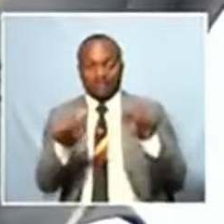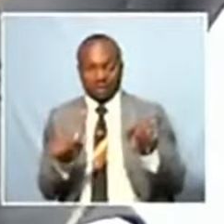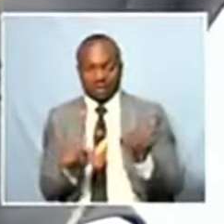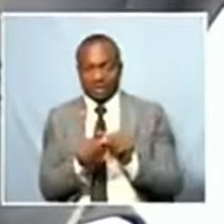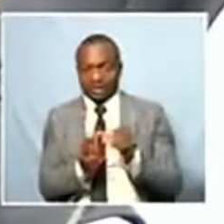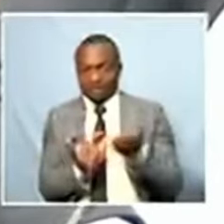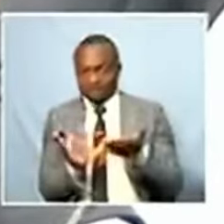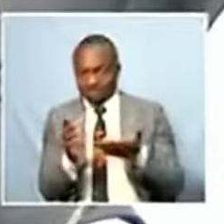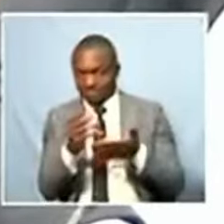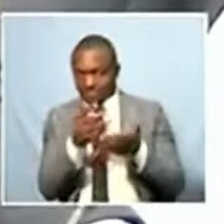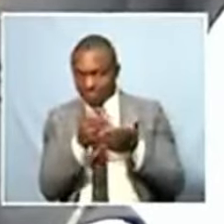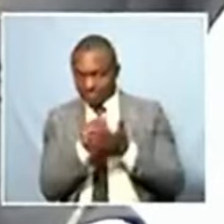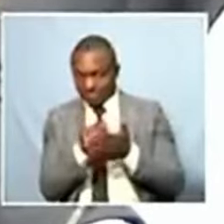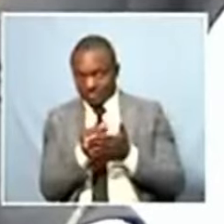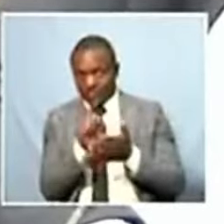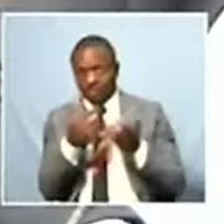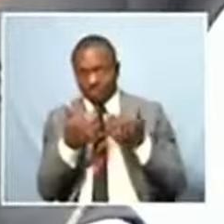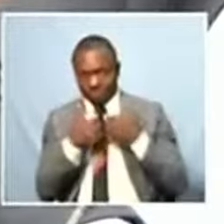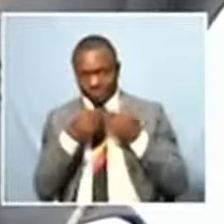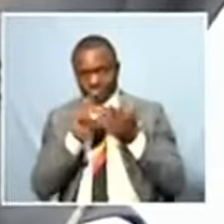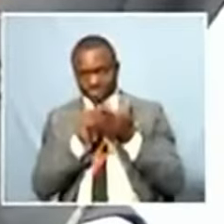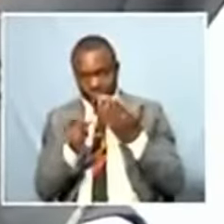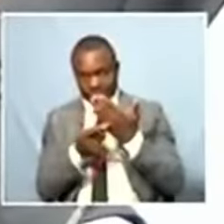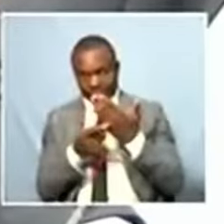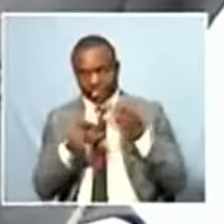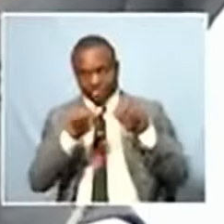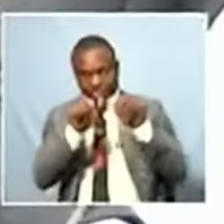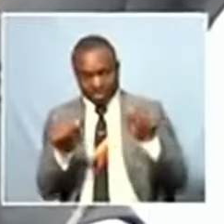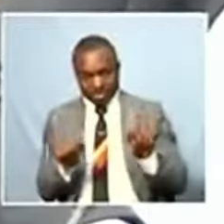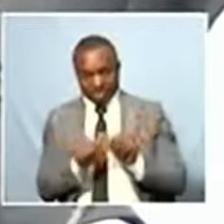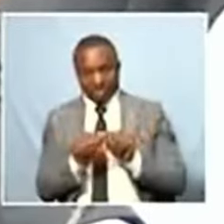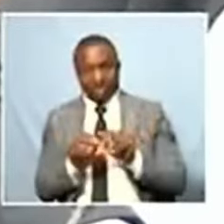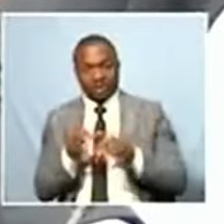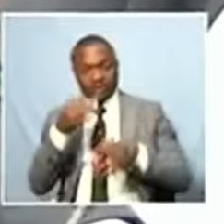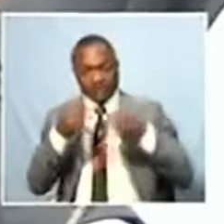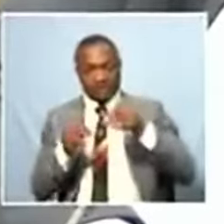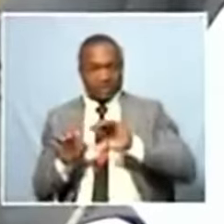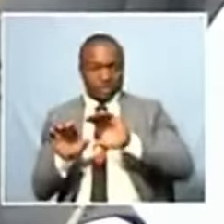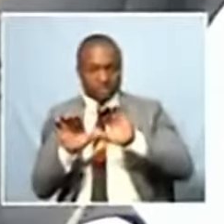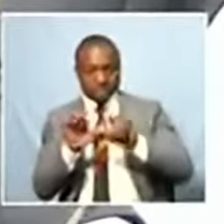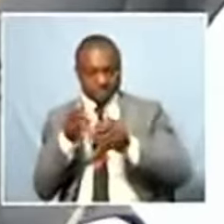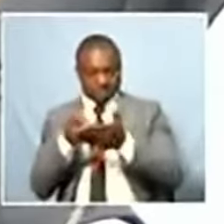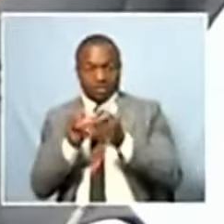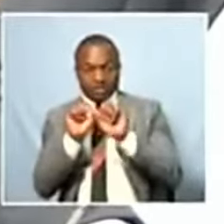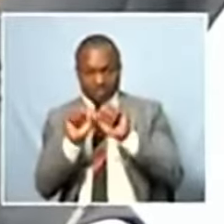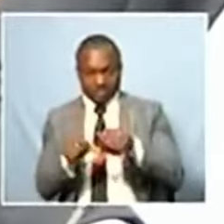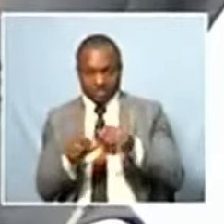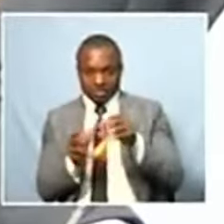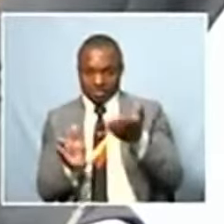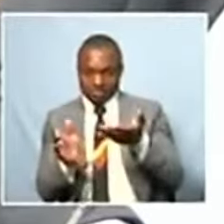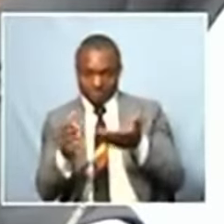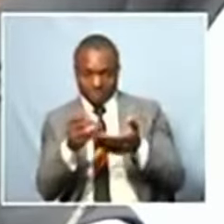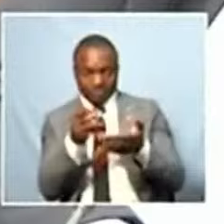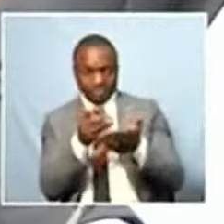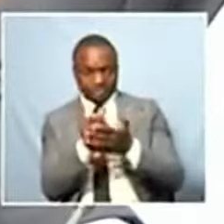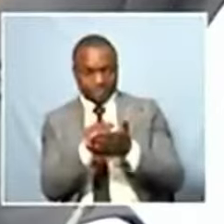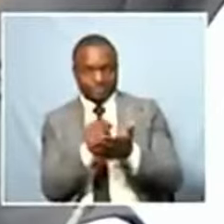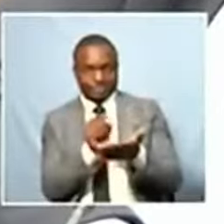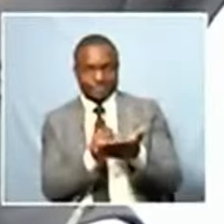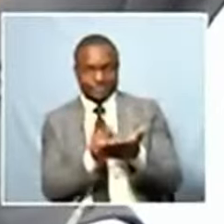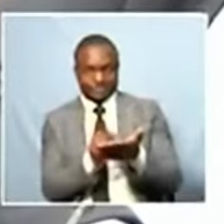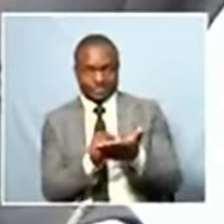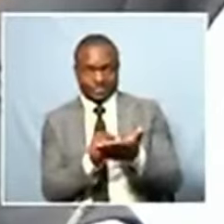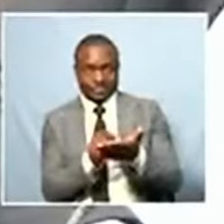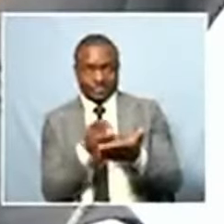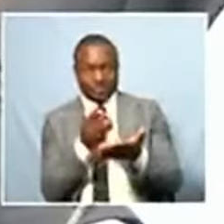have a schedule of areas where we know if we do this, we'll be able to enhance our revenue collections? Or